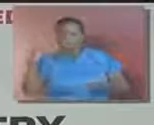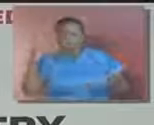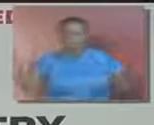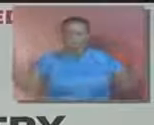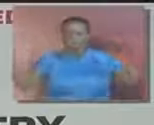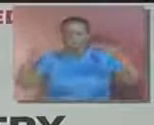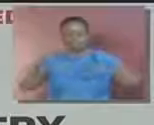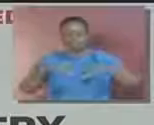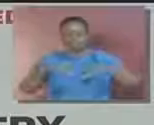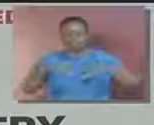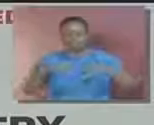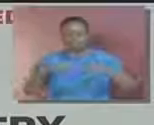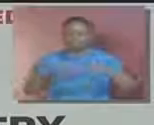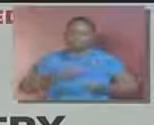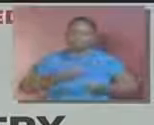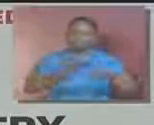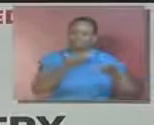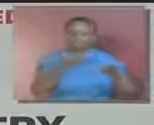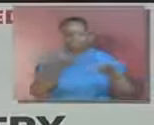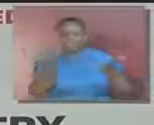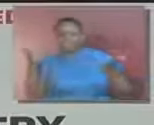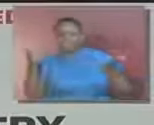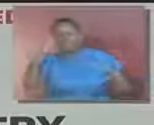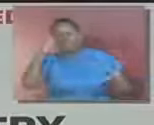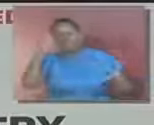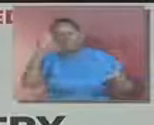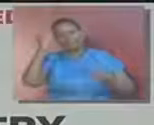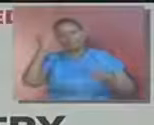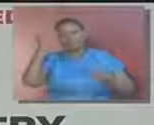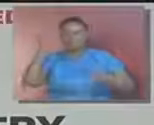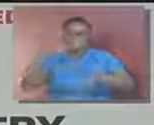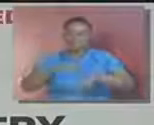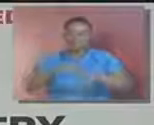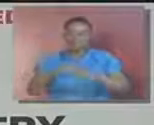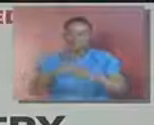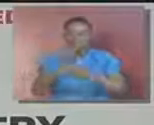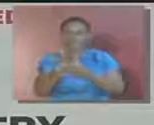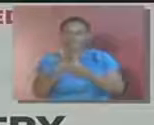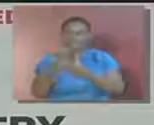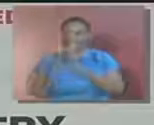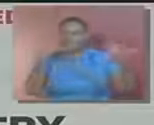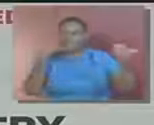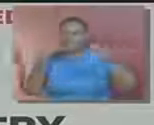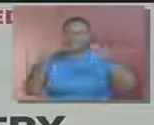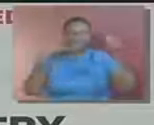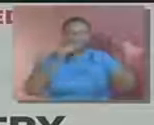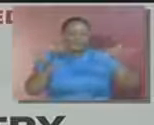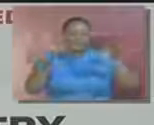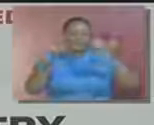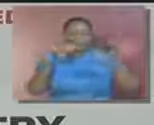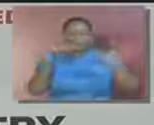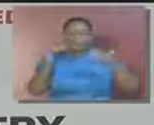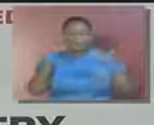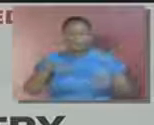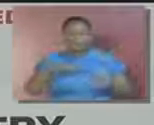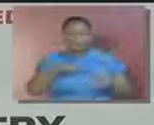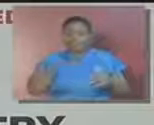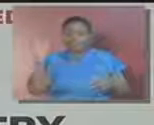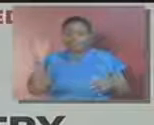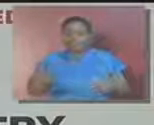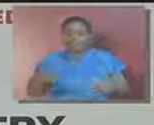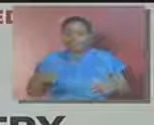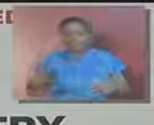position will come to me because we must have a local position to advise our women how to make the